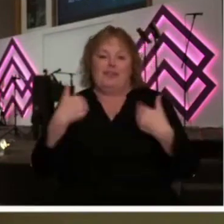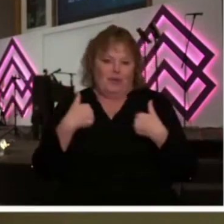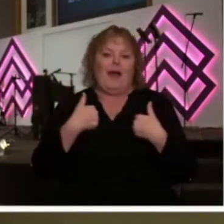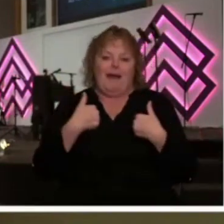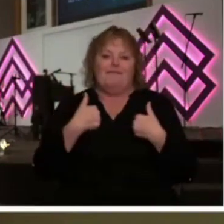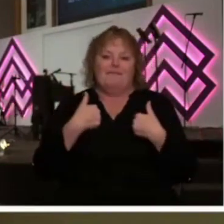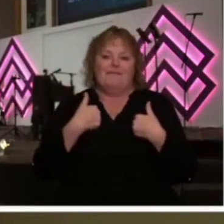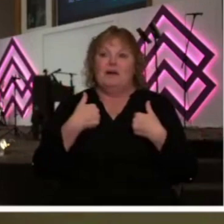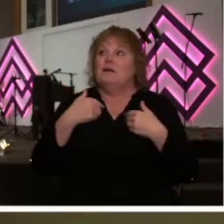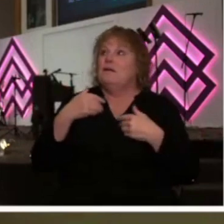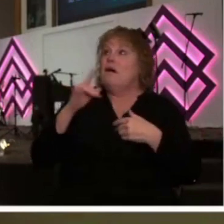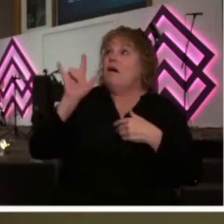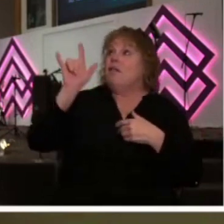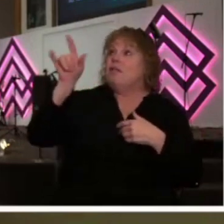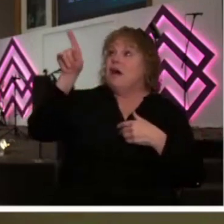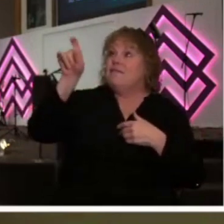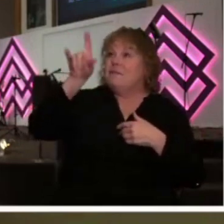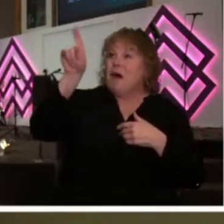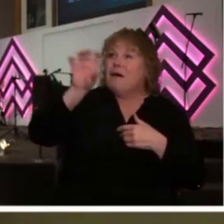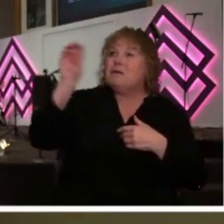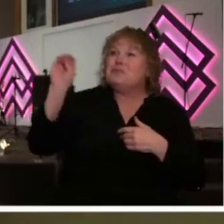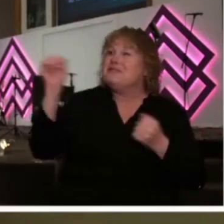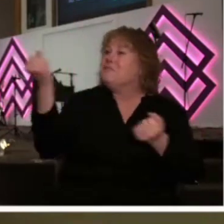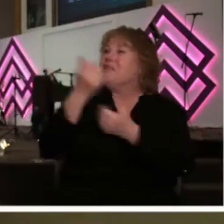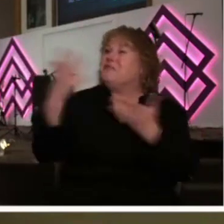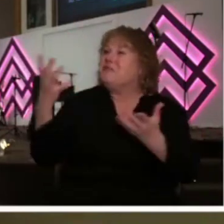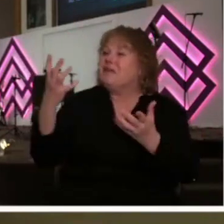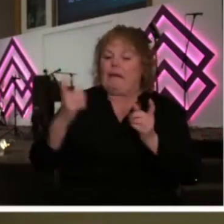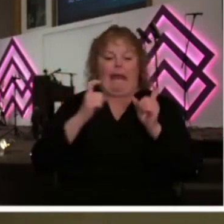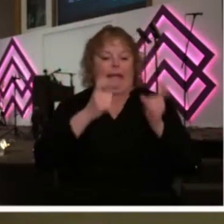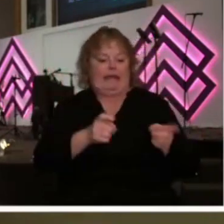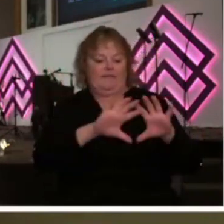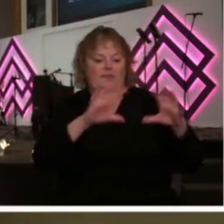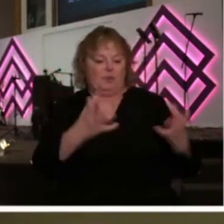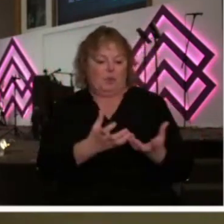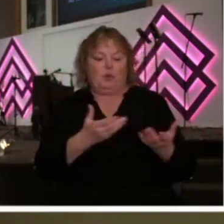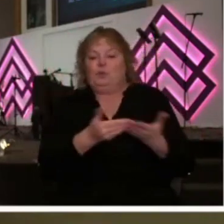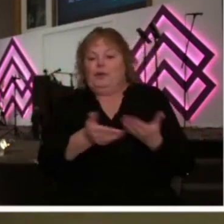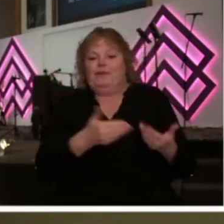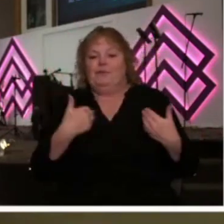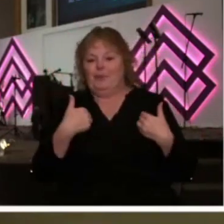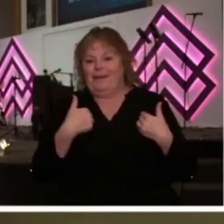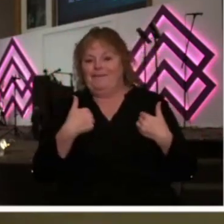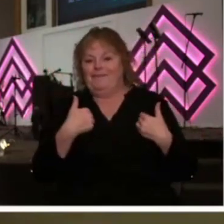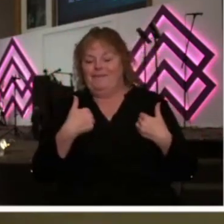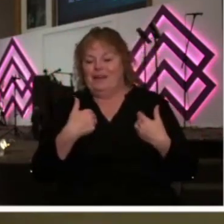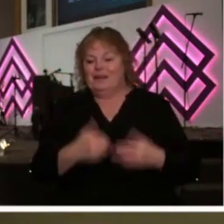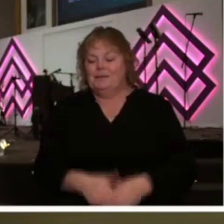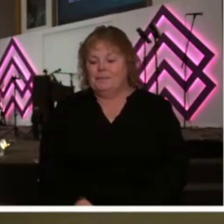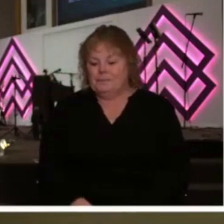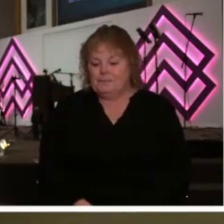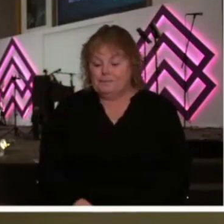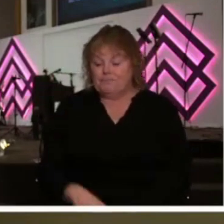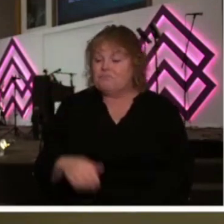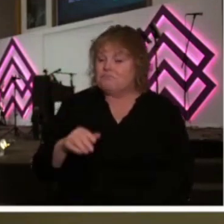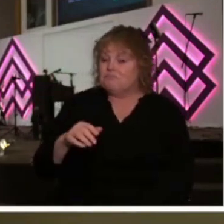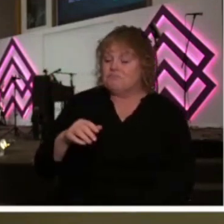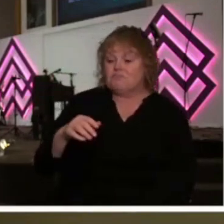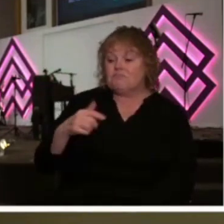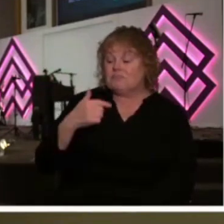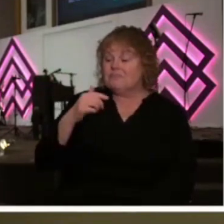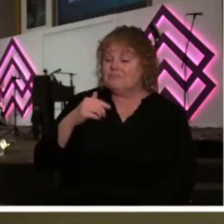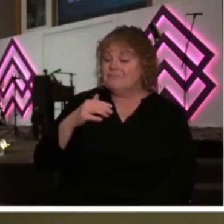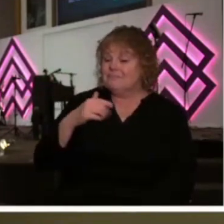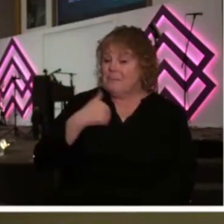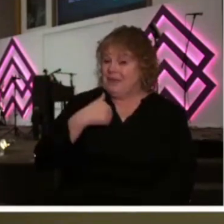your heart and blessing the world with all you've got. Just so you know, as your pastor Cindy and I are committed